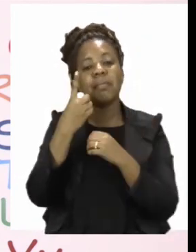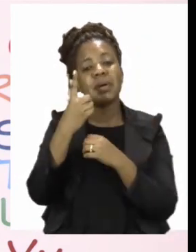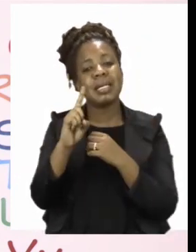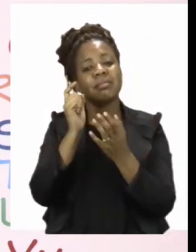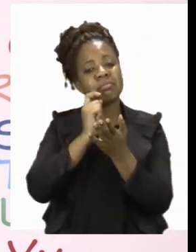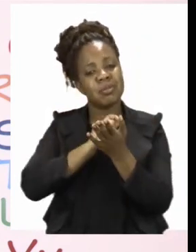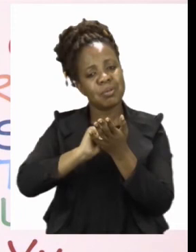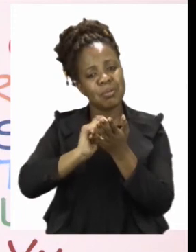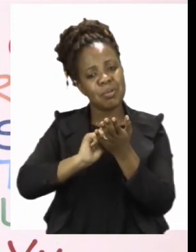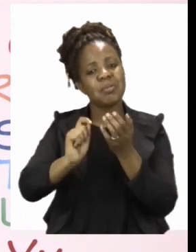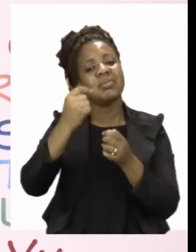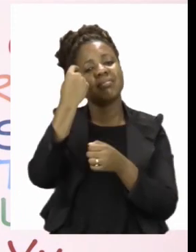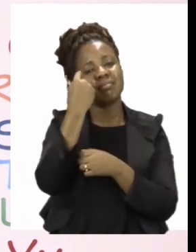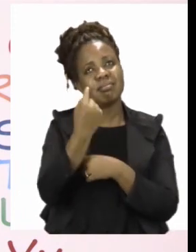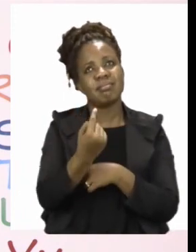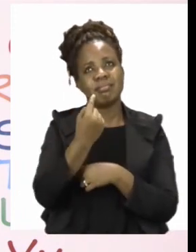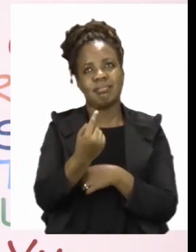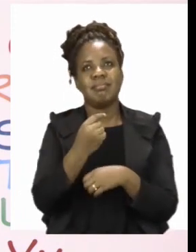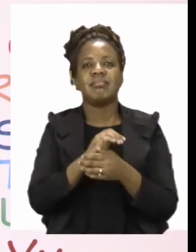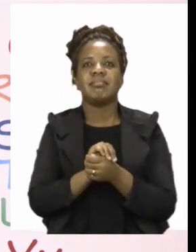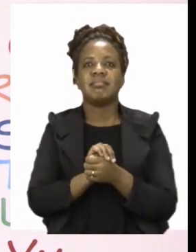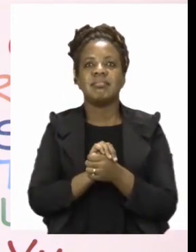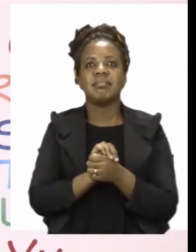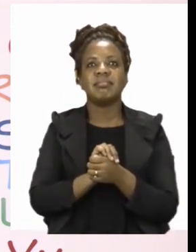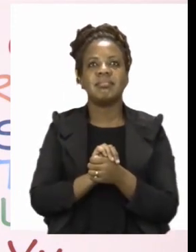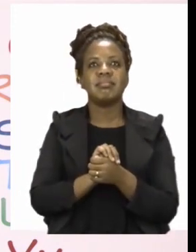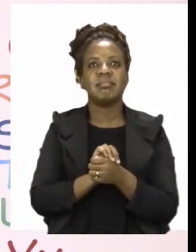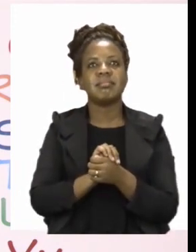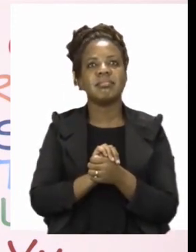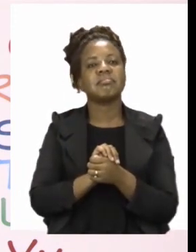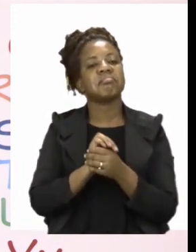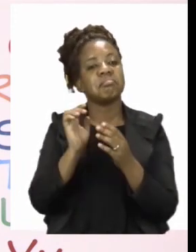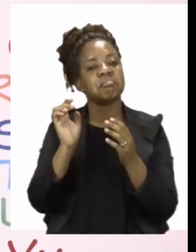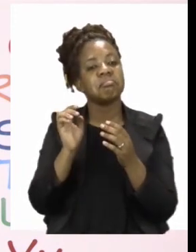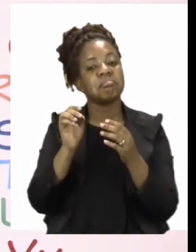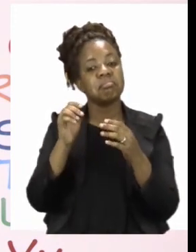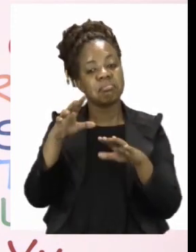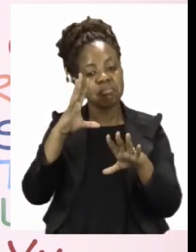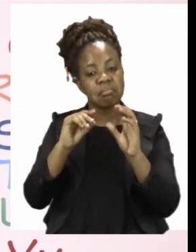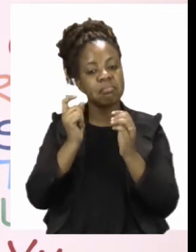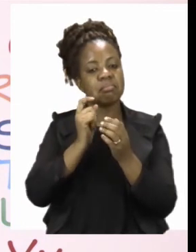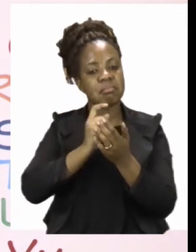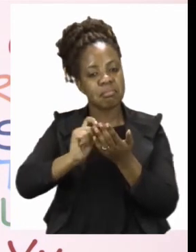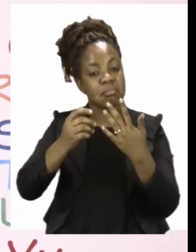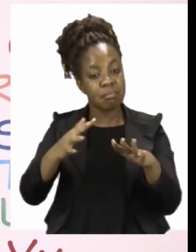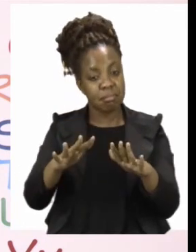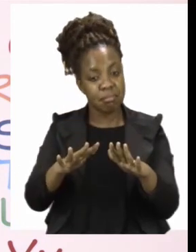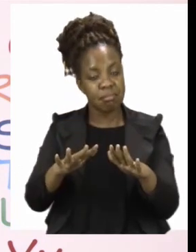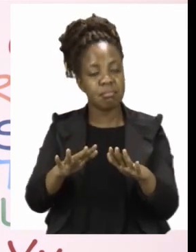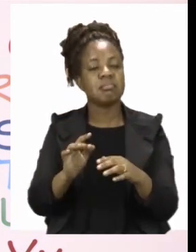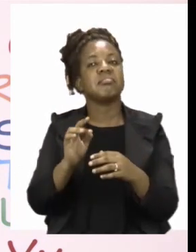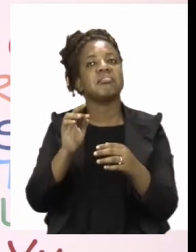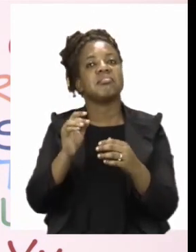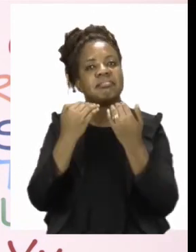hop. Take your time with all the exercises. Make sure you keep on checking on your pattern for number